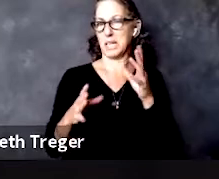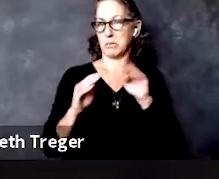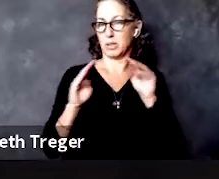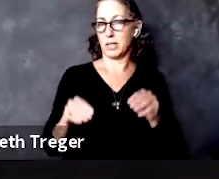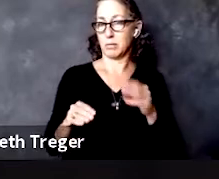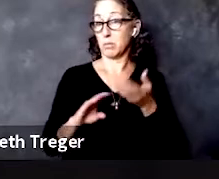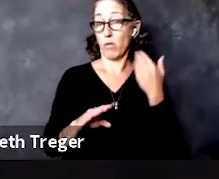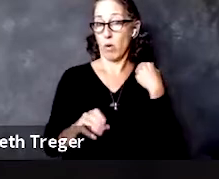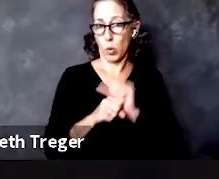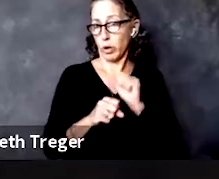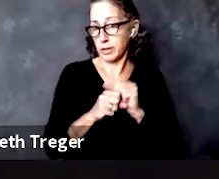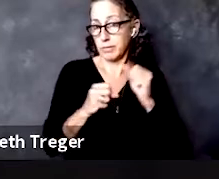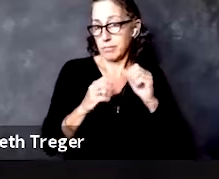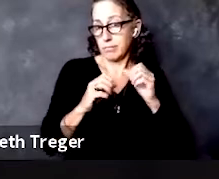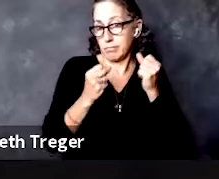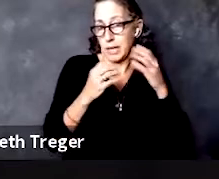work as a guard.